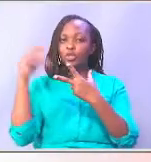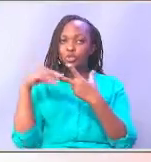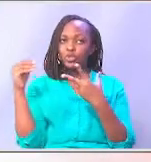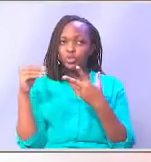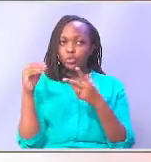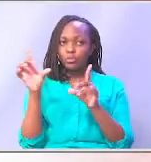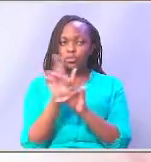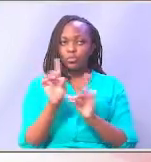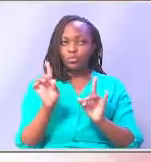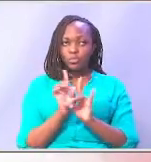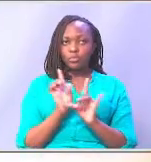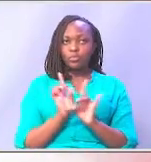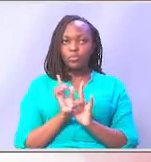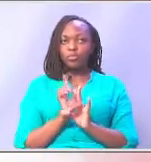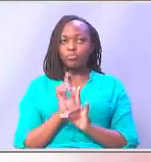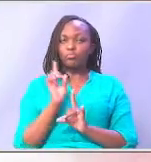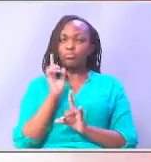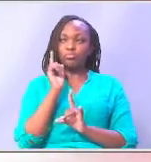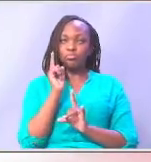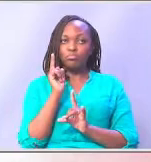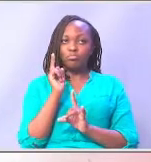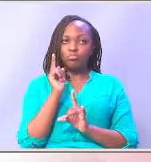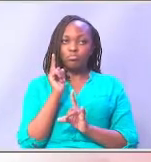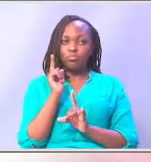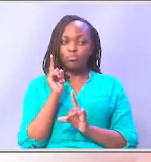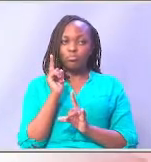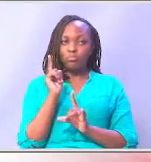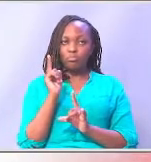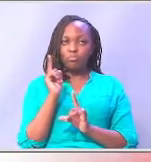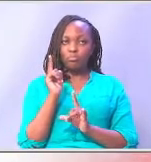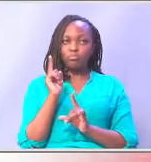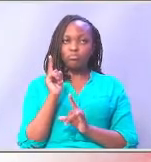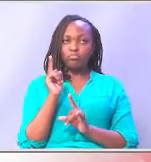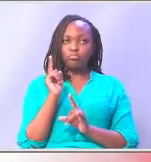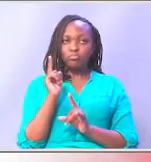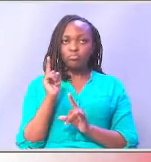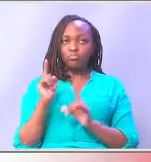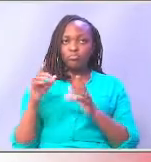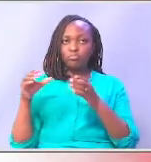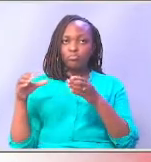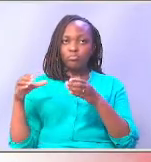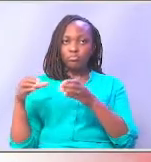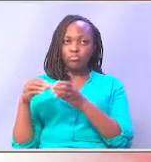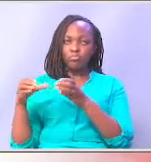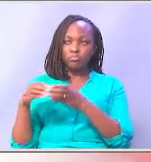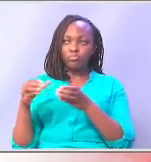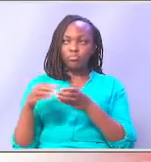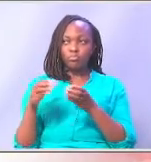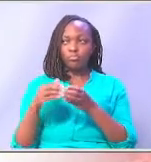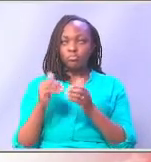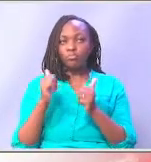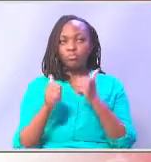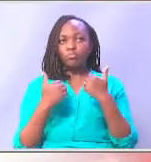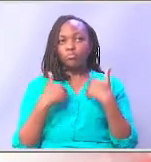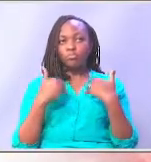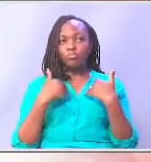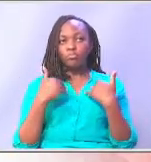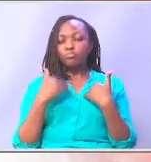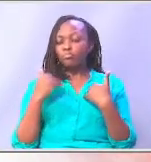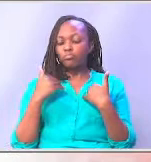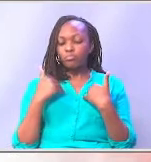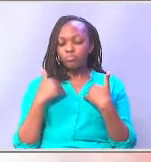is underfunded parties or small parties that bring problems in this nation, and my chair will be speaking